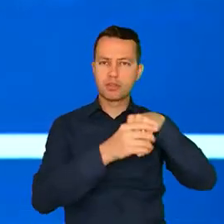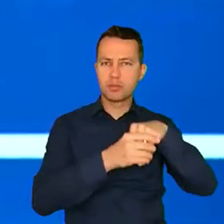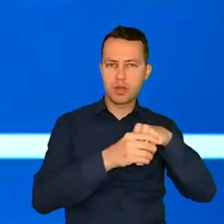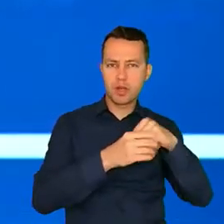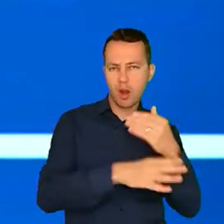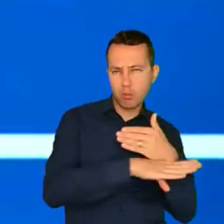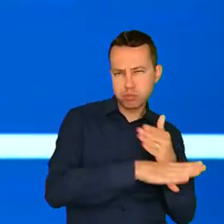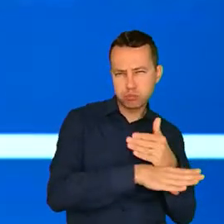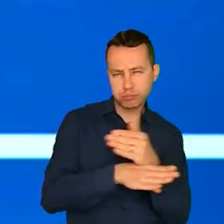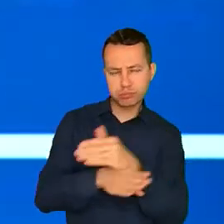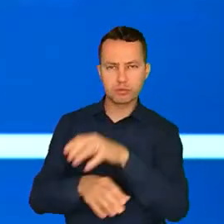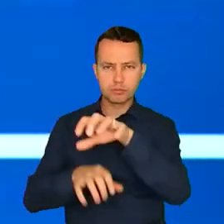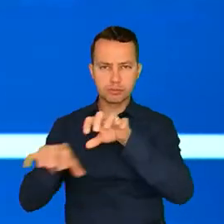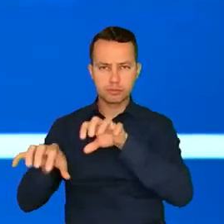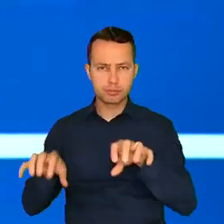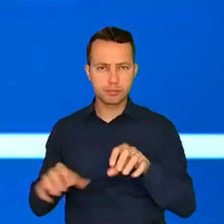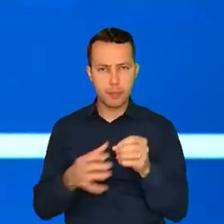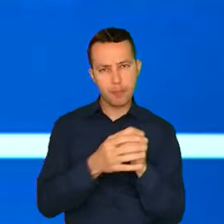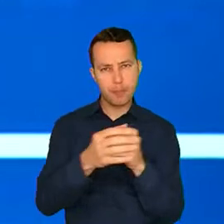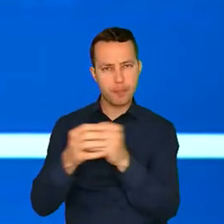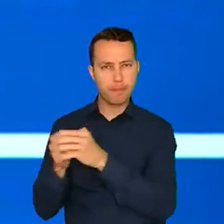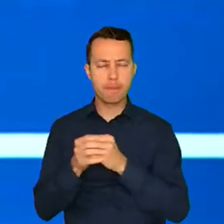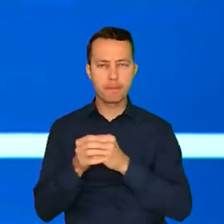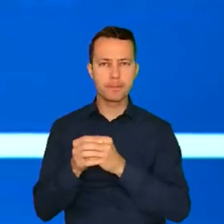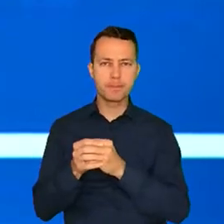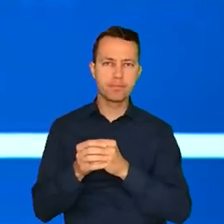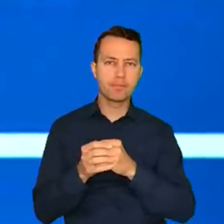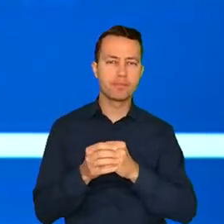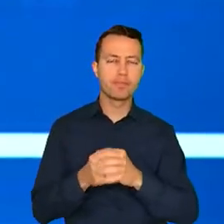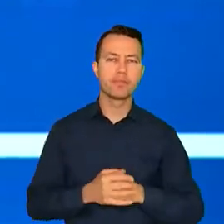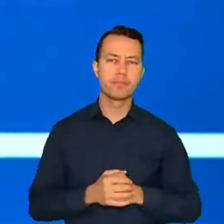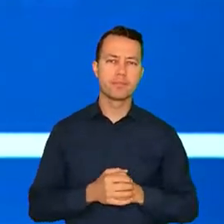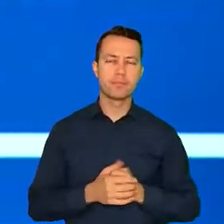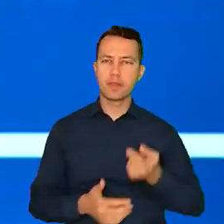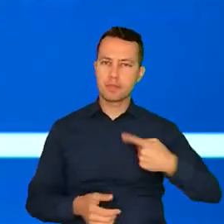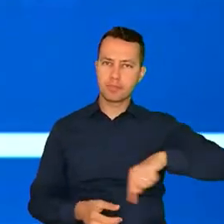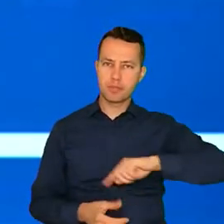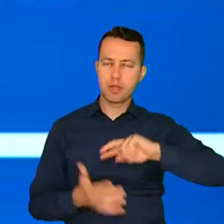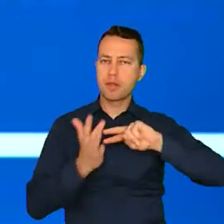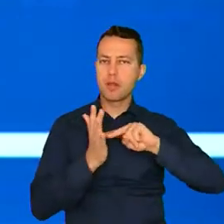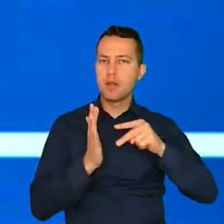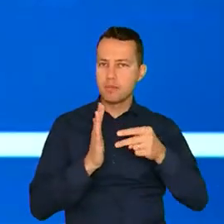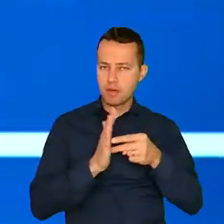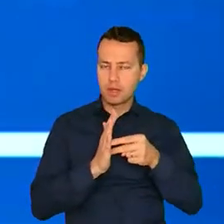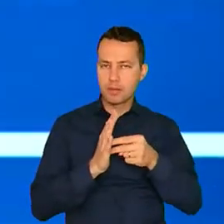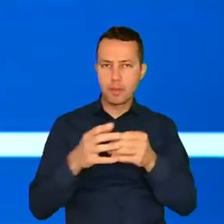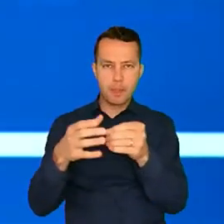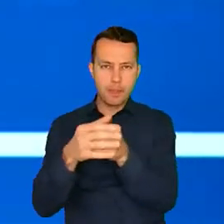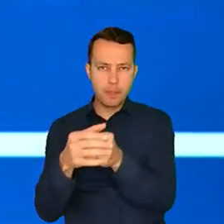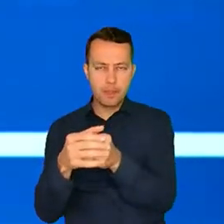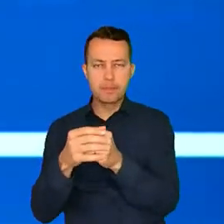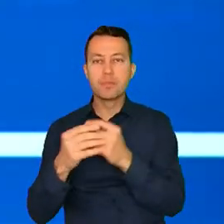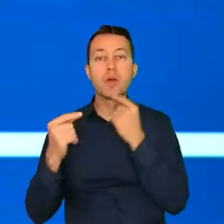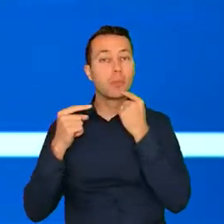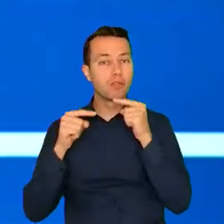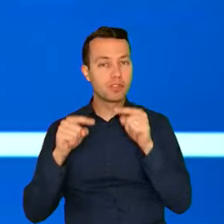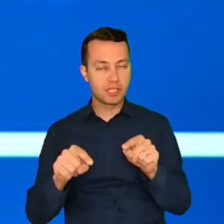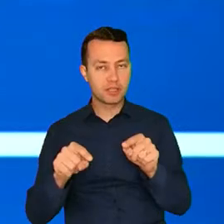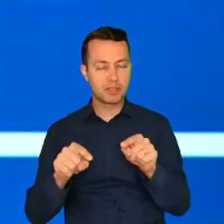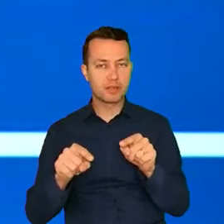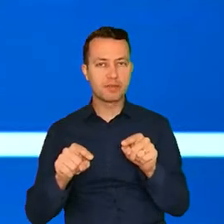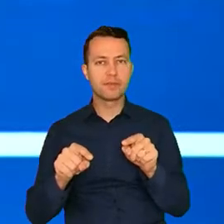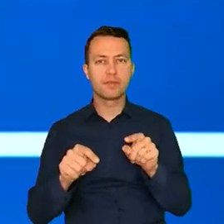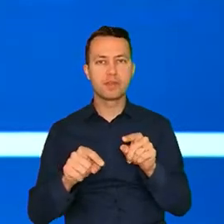business, and we will have the groups in that team, and one of the groups will be responsible